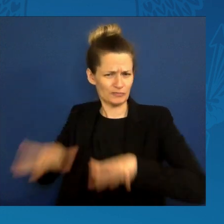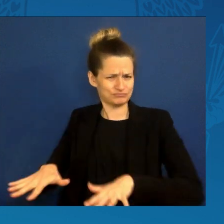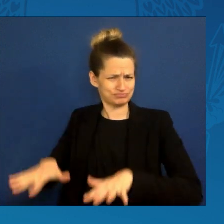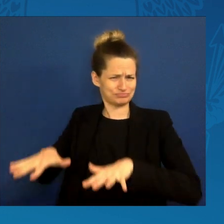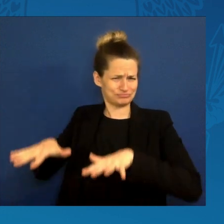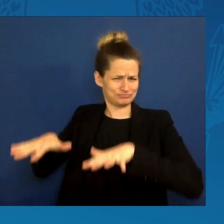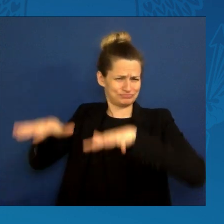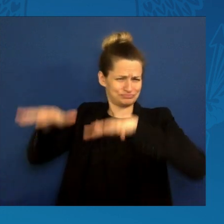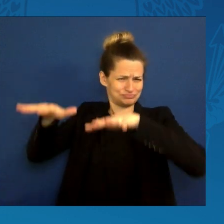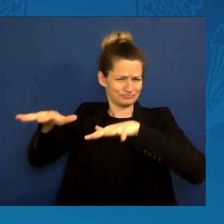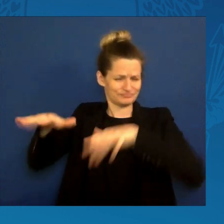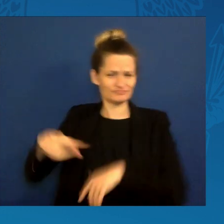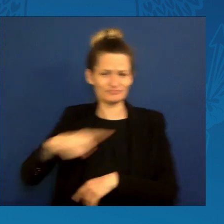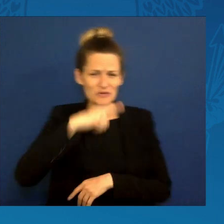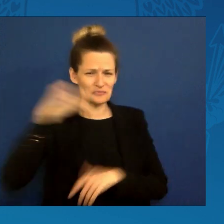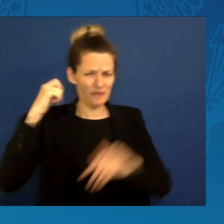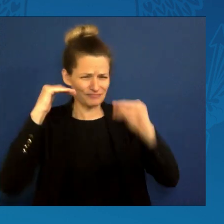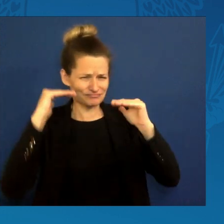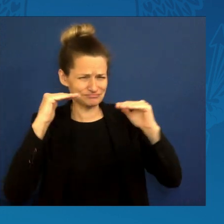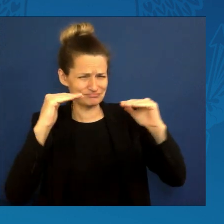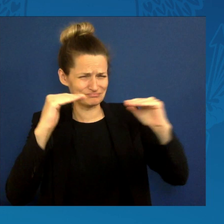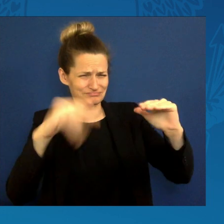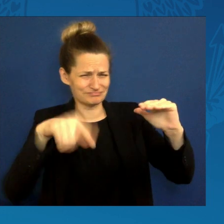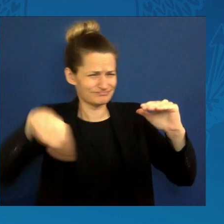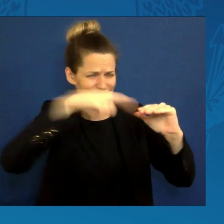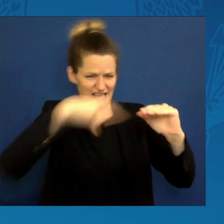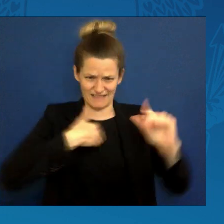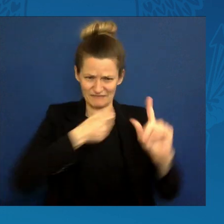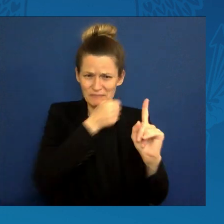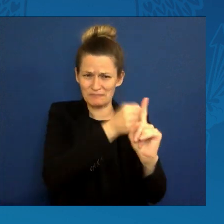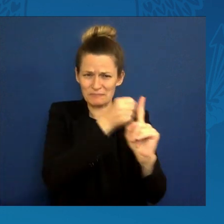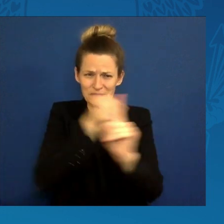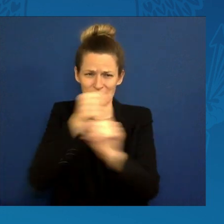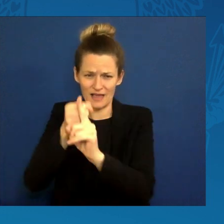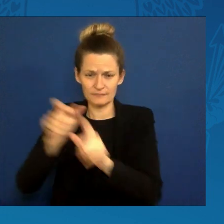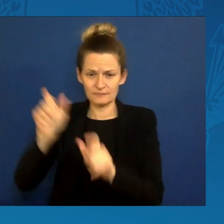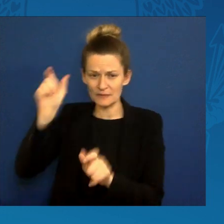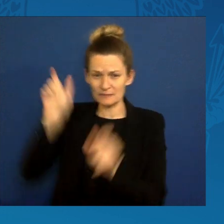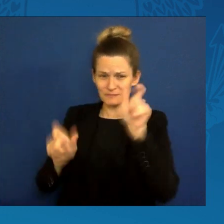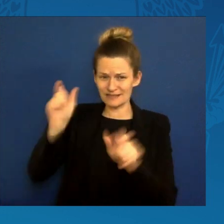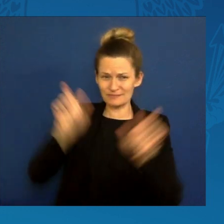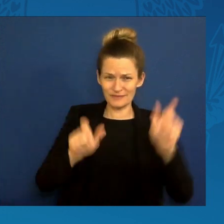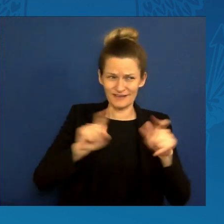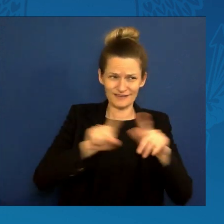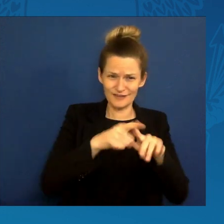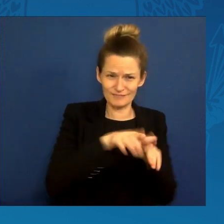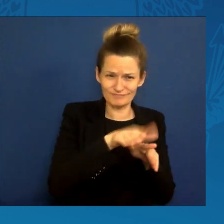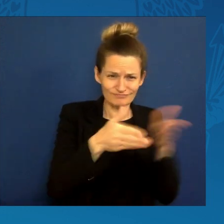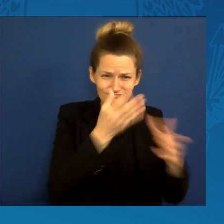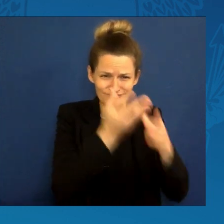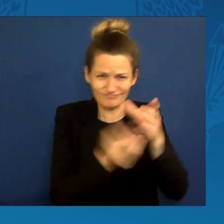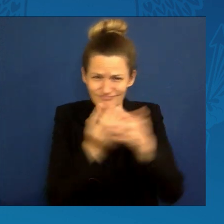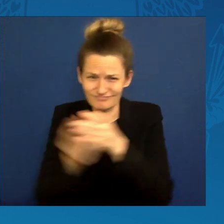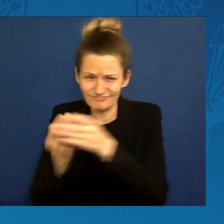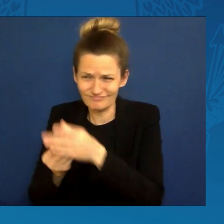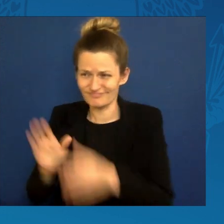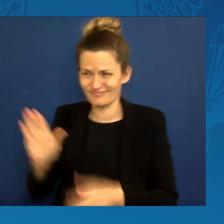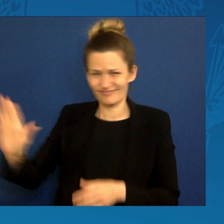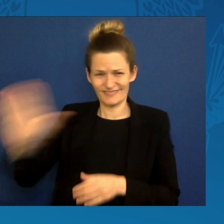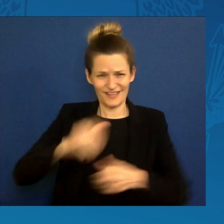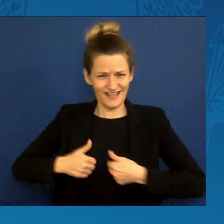livelihoods, and it affects the American people as well, including in the last couple of years, we've